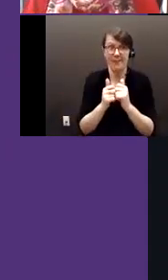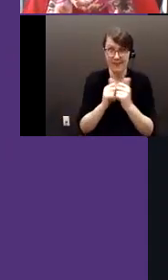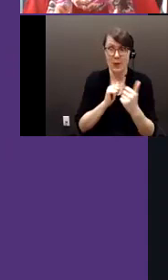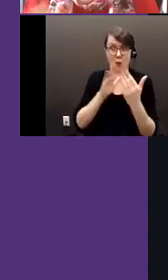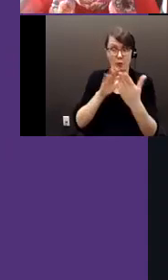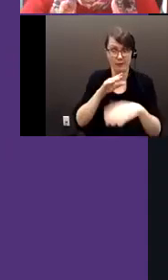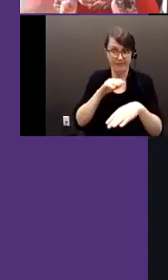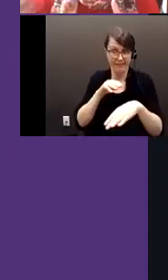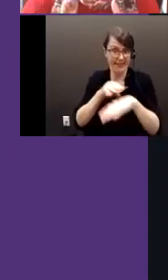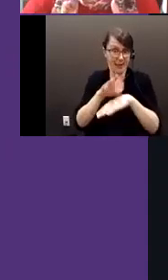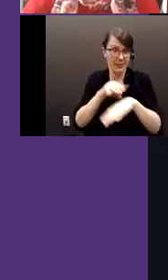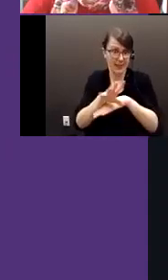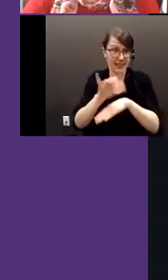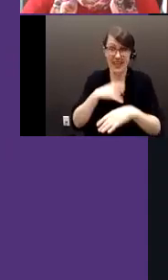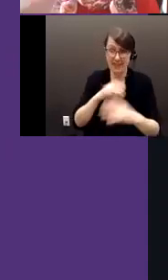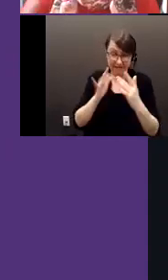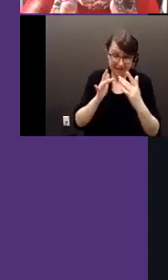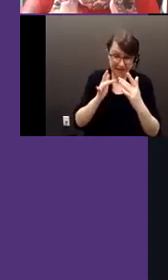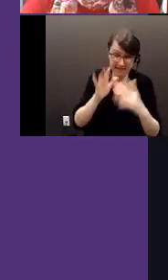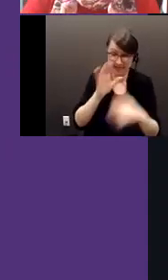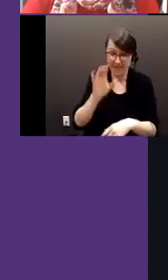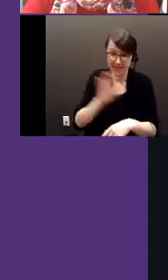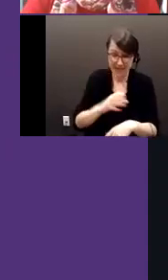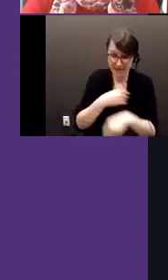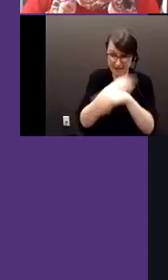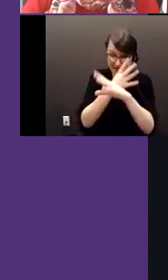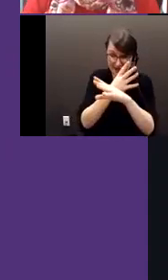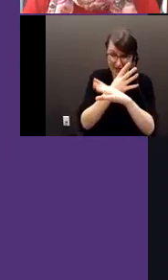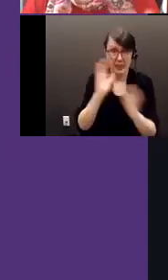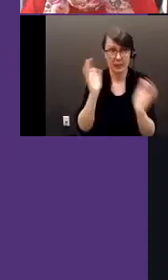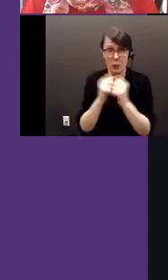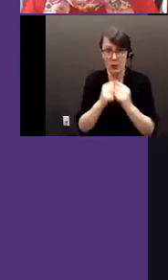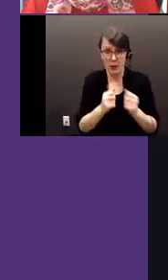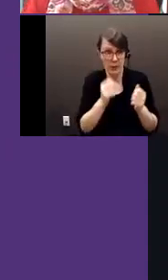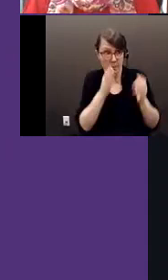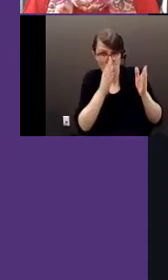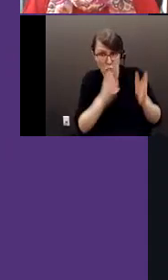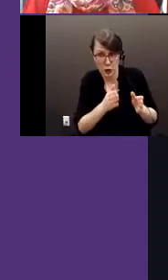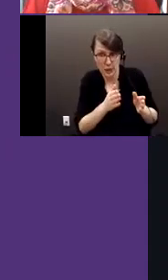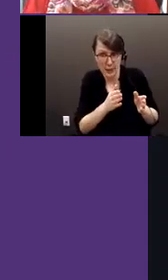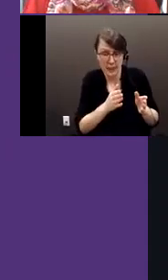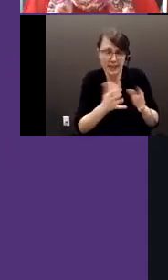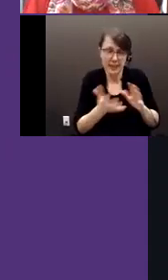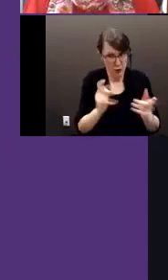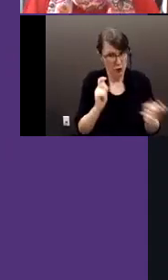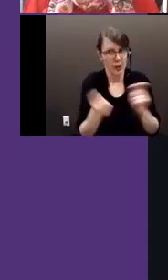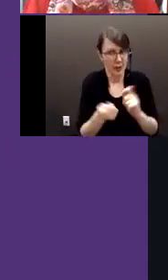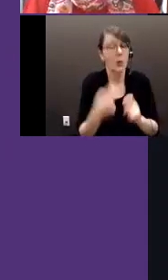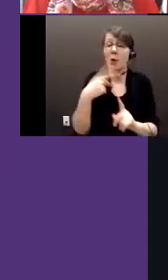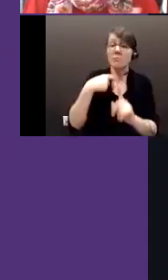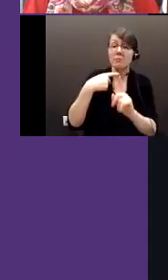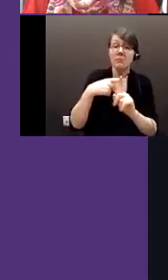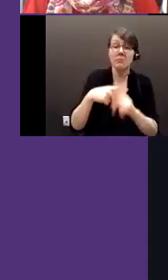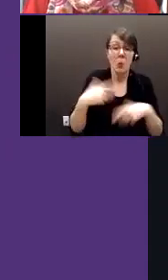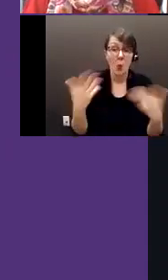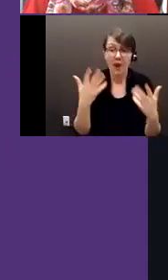like when you're doing it virtually rather than in person. But the one good thing that it means is that it means that we are now in fact